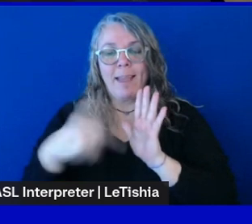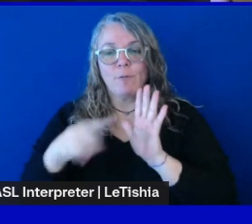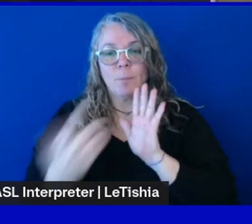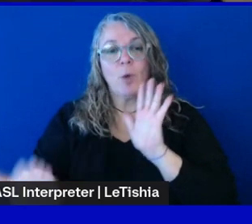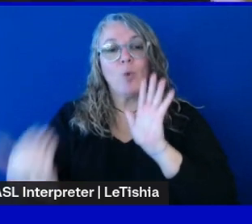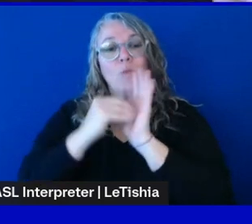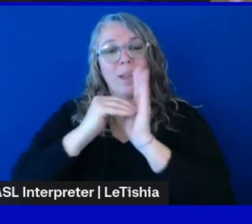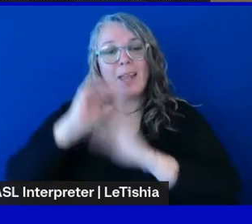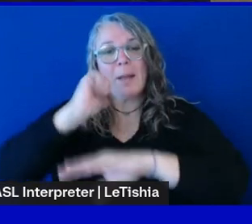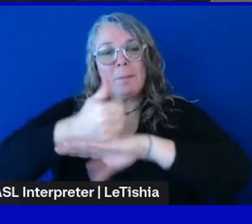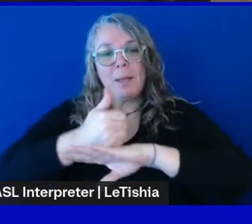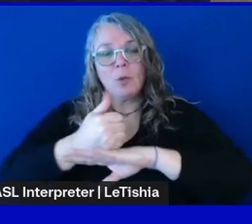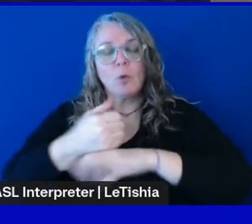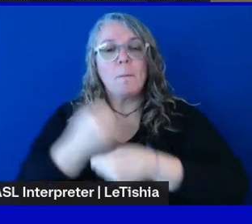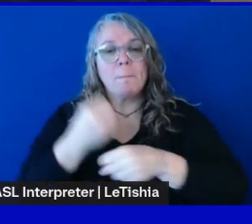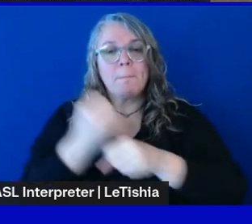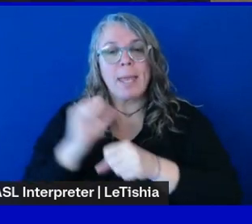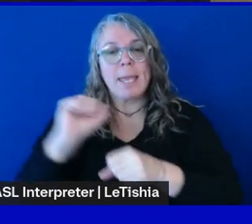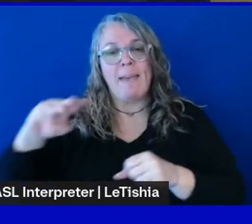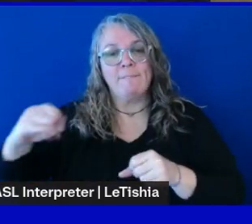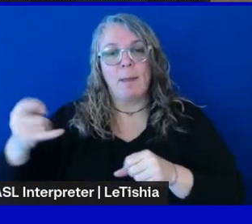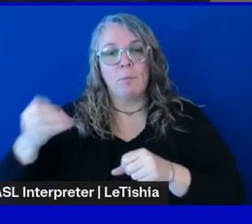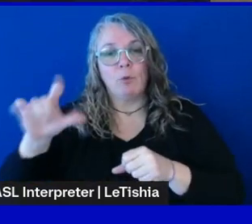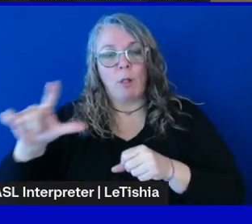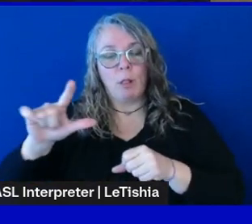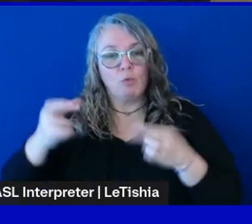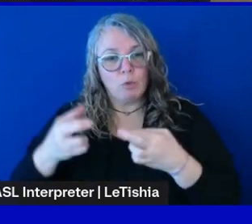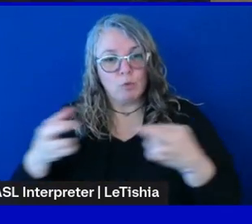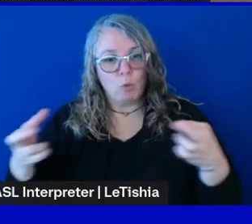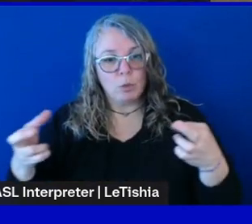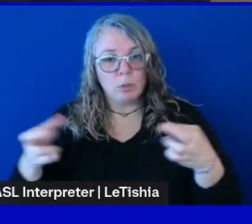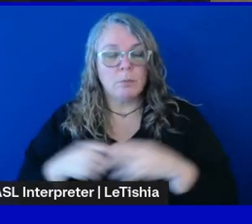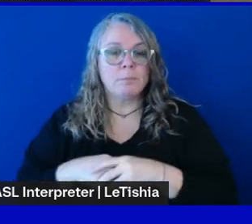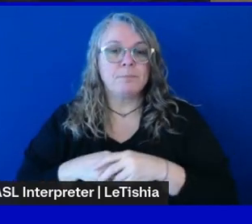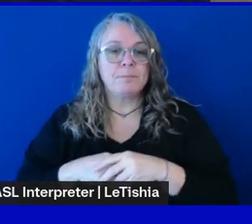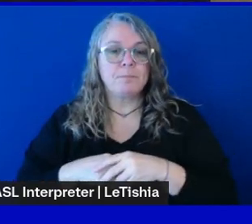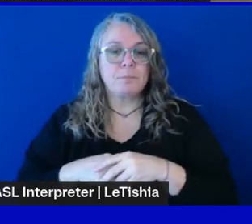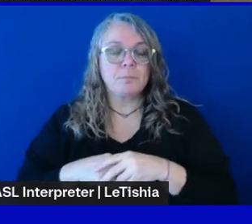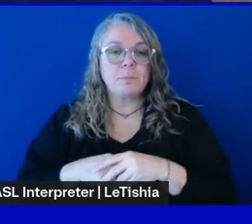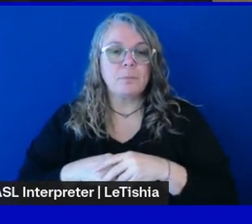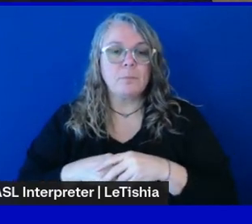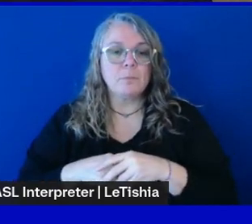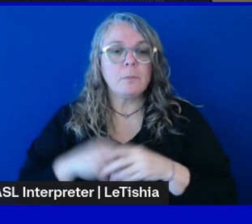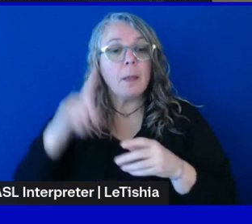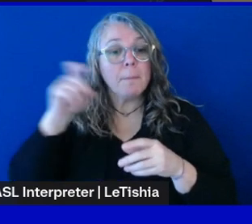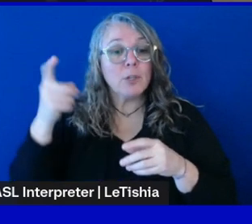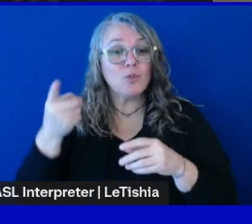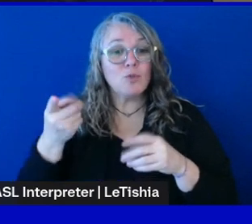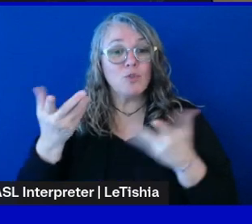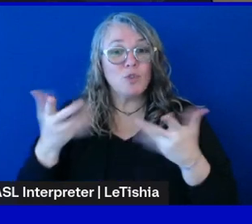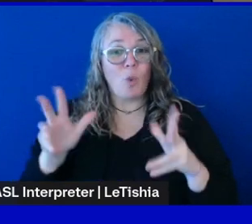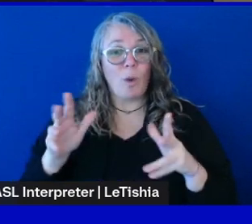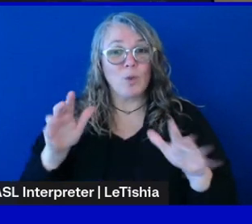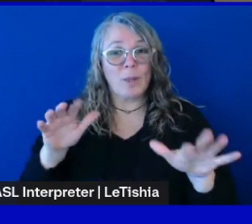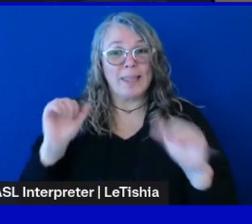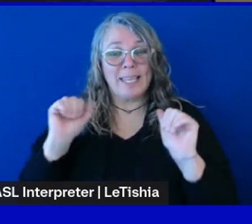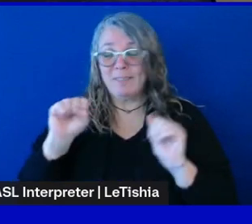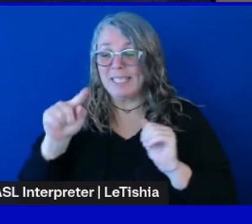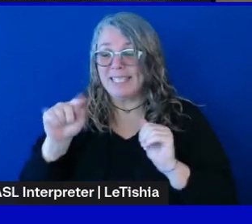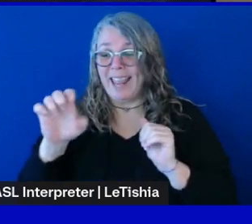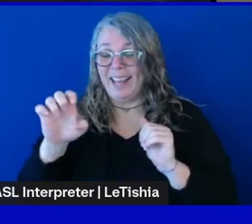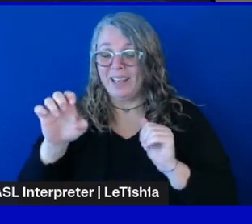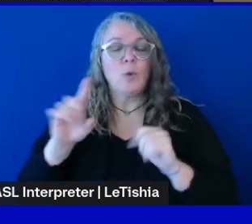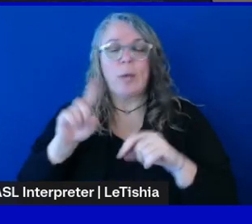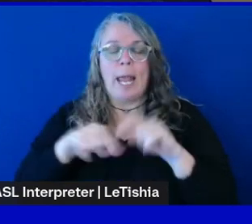to be made ephemeral resources. And because you don't want to leak the state, you cannot use them directly